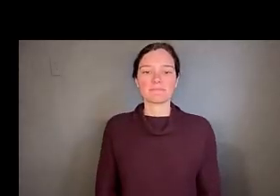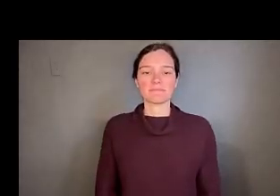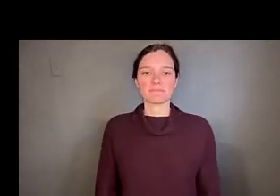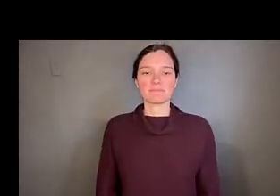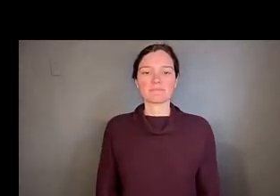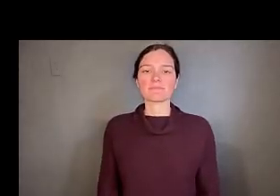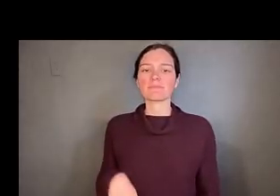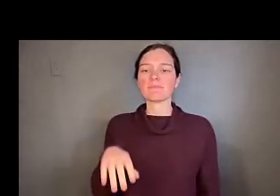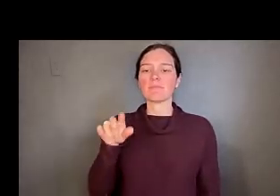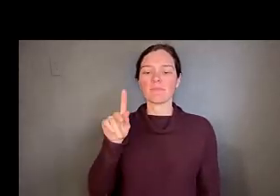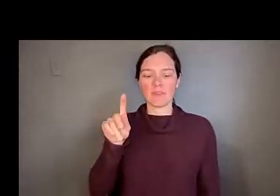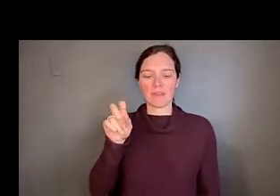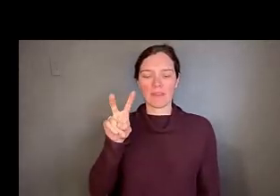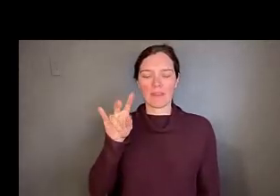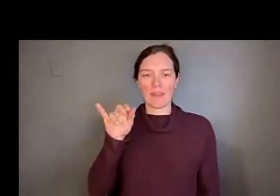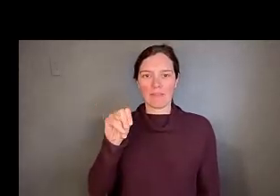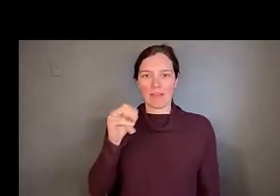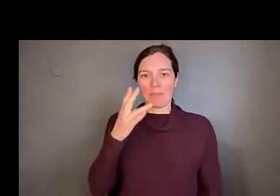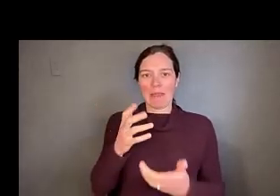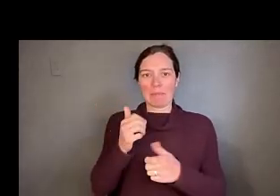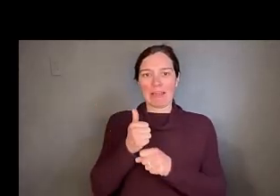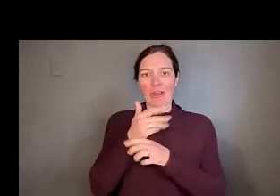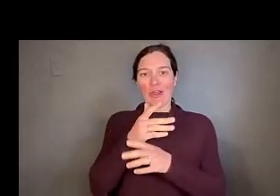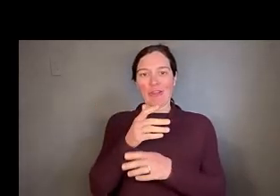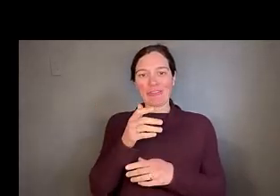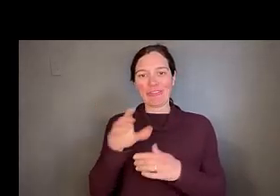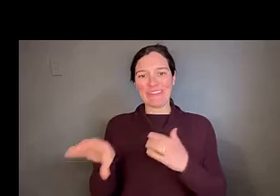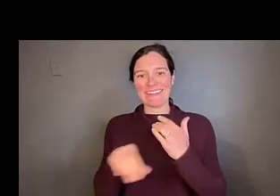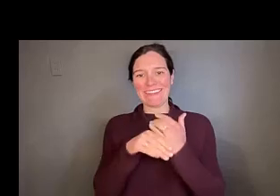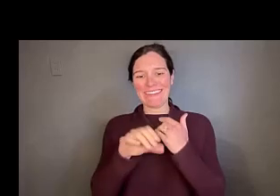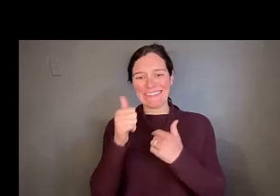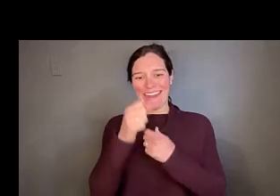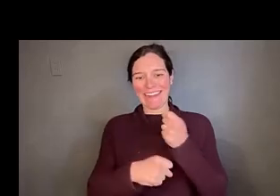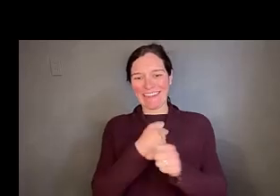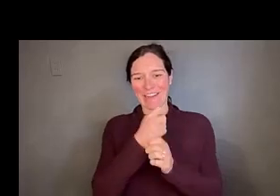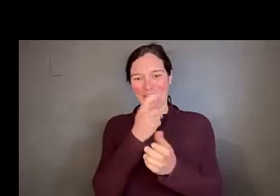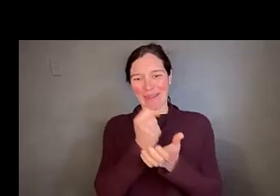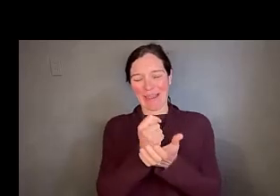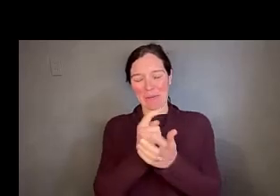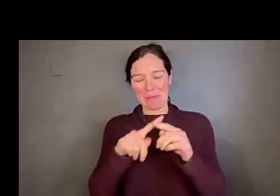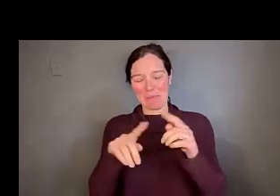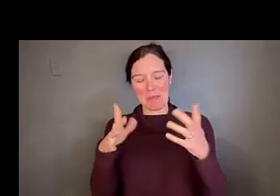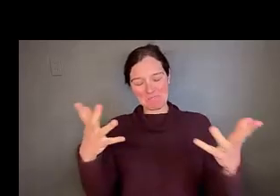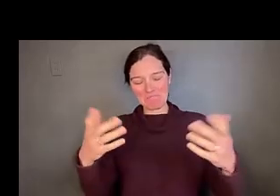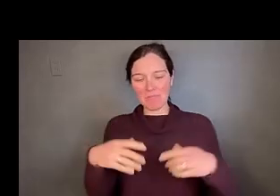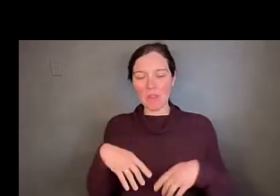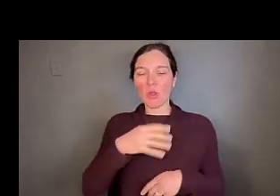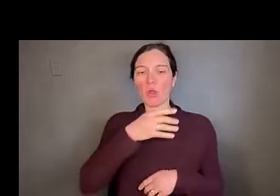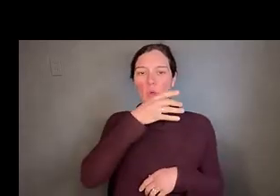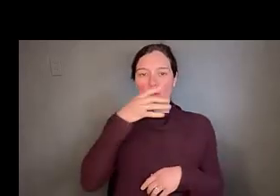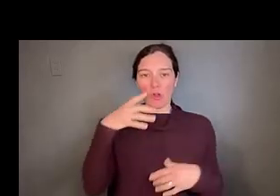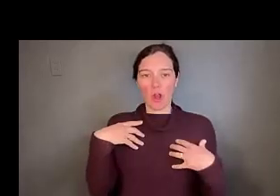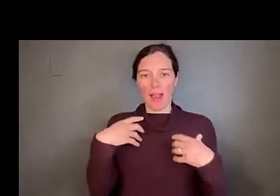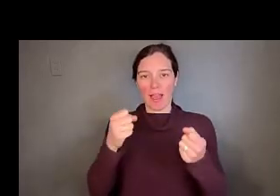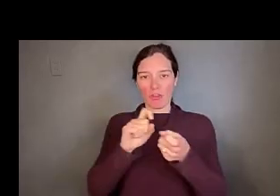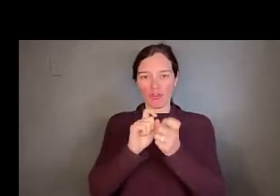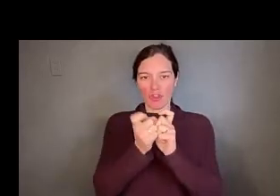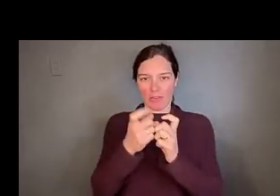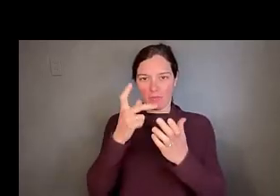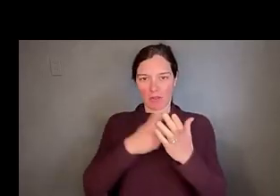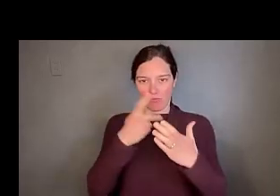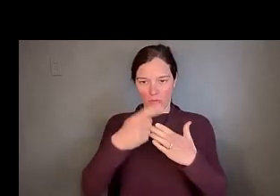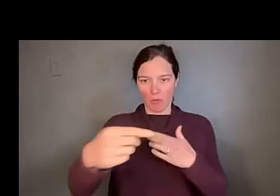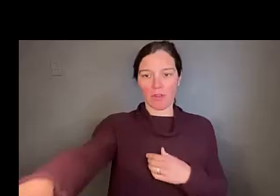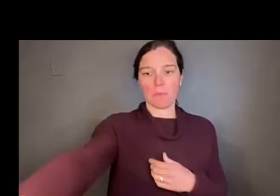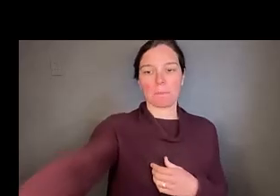so Kevin, this might cost you 10 years therapy, but I'm coming at you anyway. Okay. So we have the Rural Health Transformation Program, and I